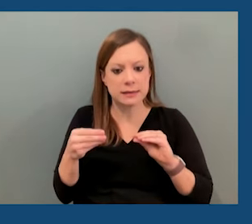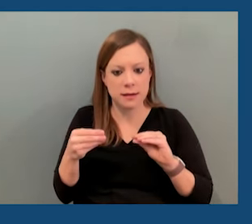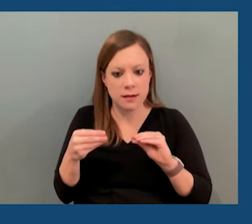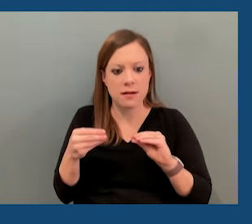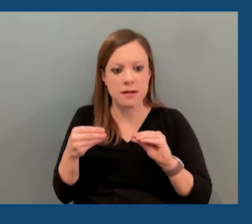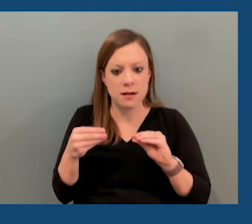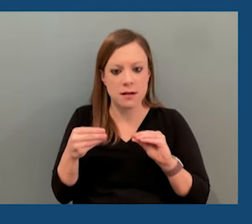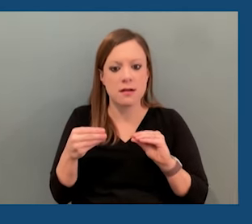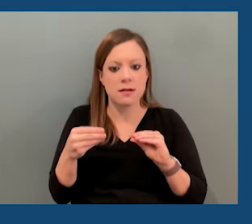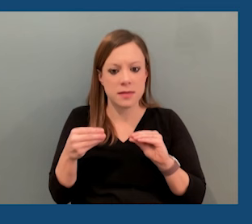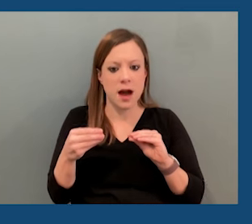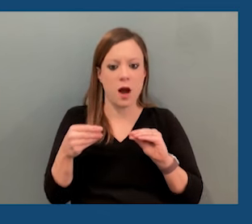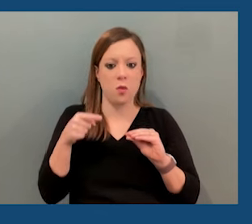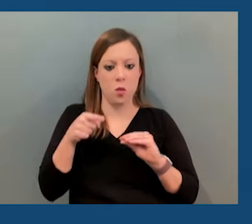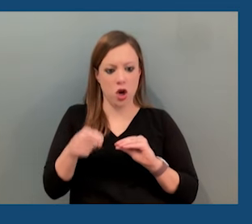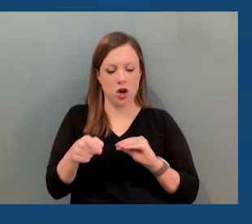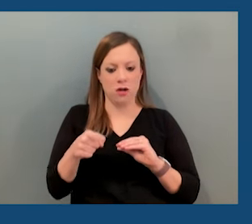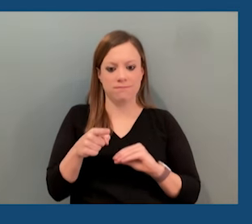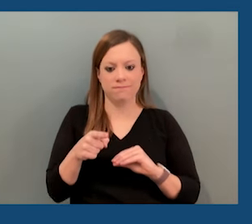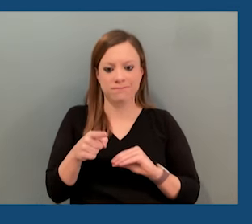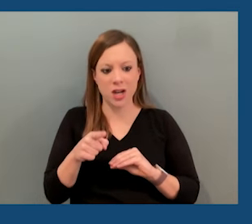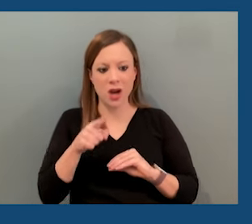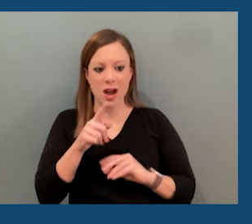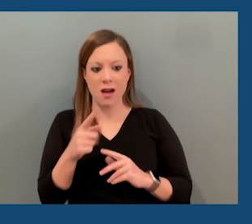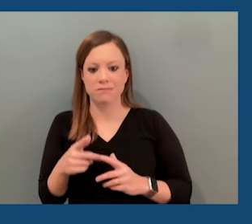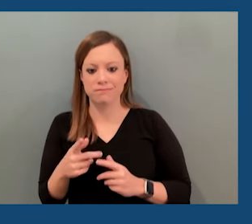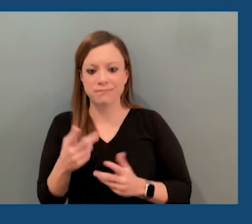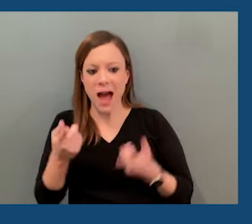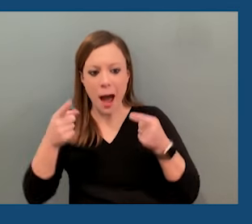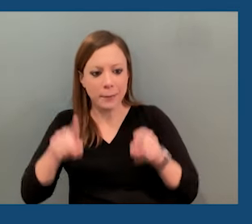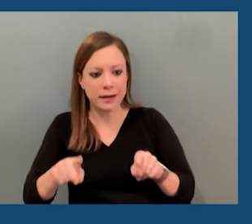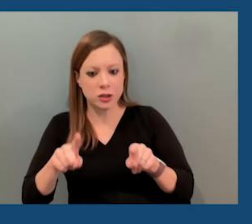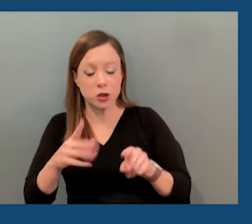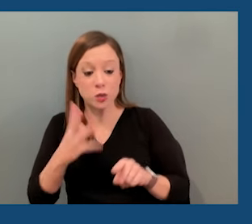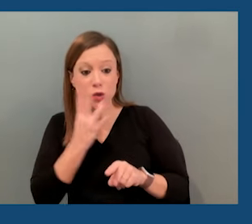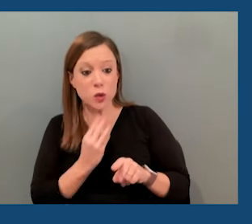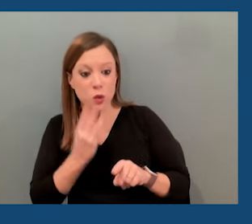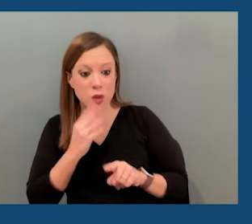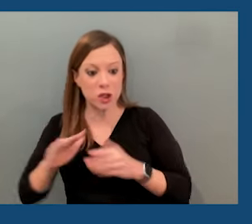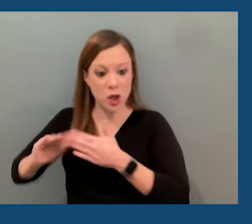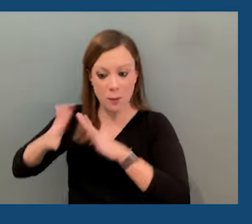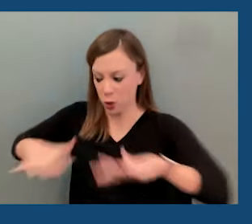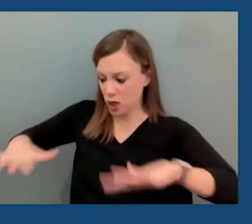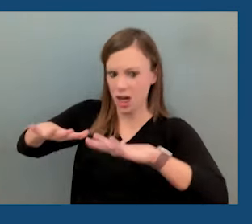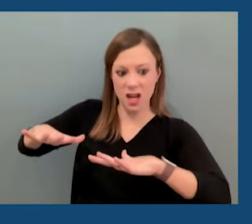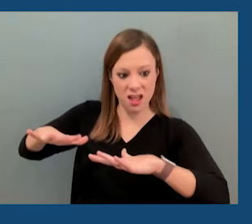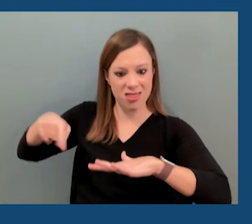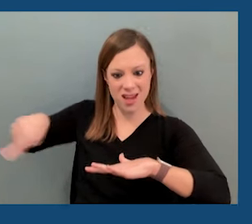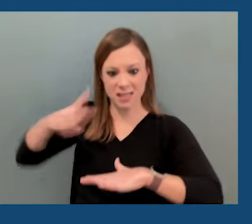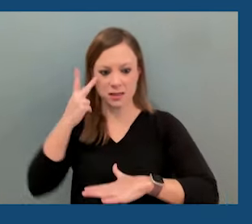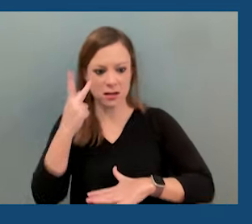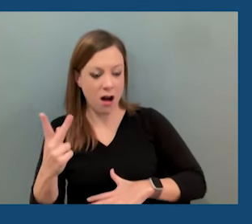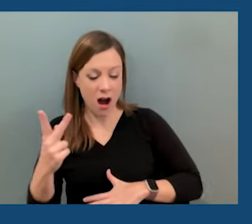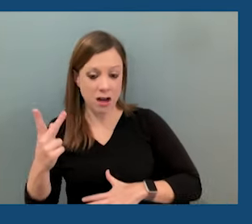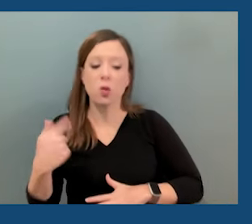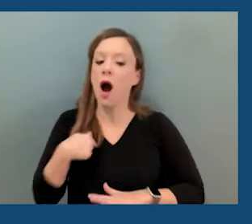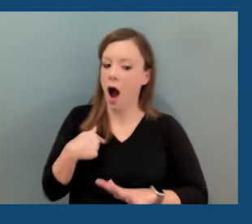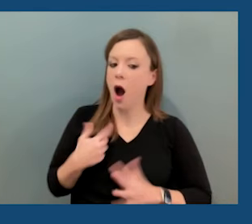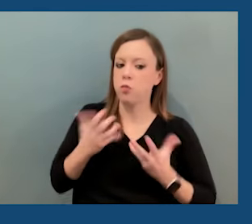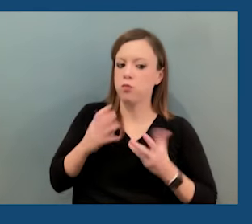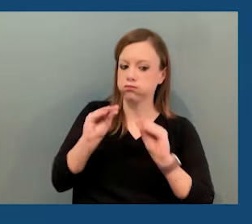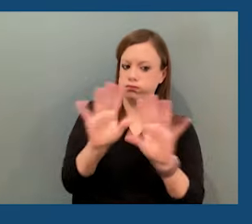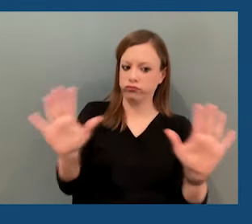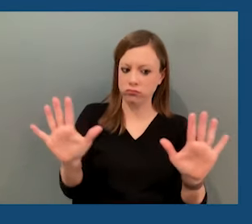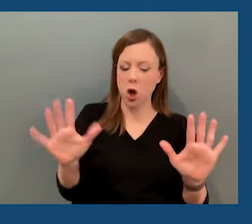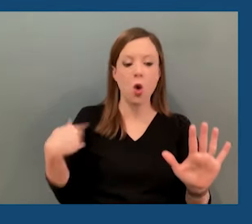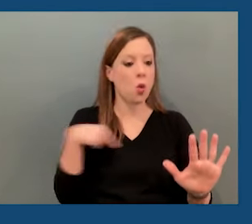by members of the Jewish community to make sure that they saw it. And I want to be really crystal clear. We will not tolerate any form of hate in our